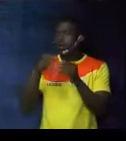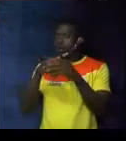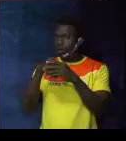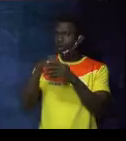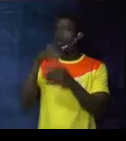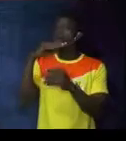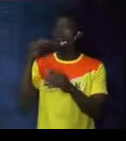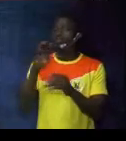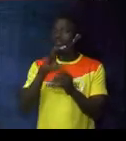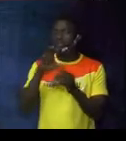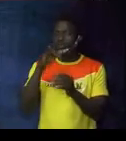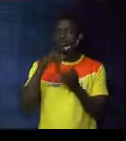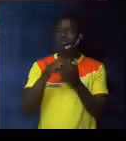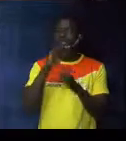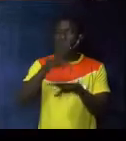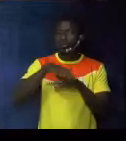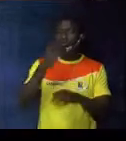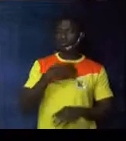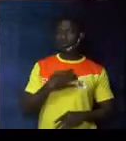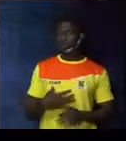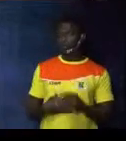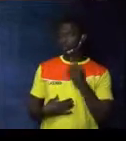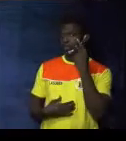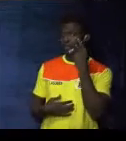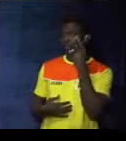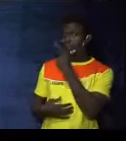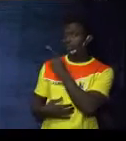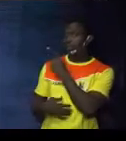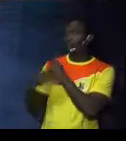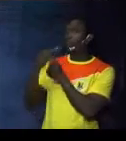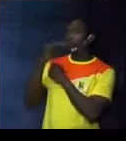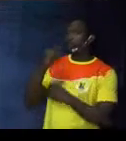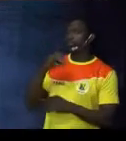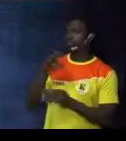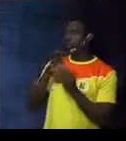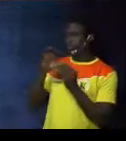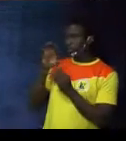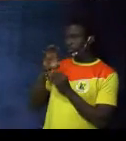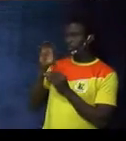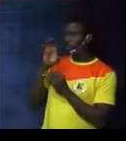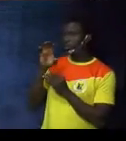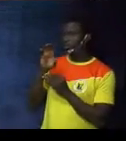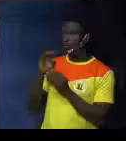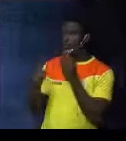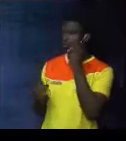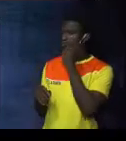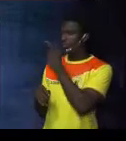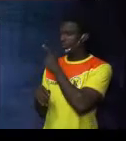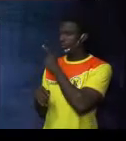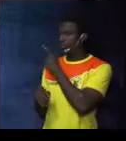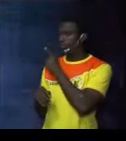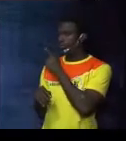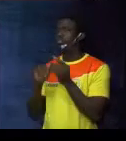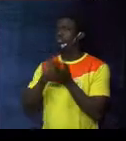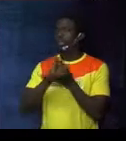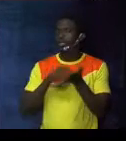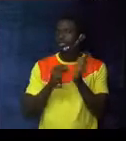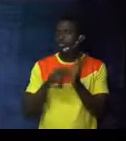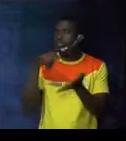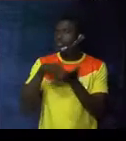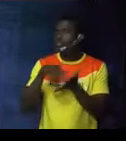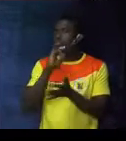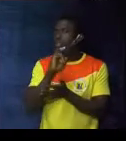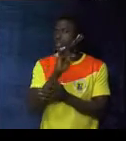it remains on the body of the circle. I'll let it go again so you can see. On the body of the circle